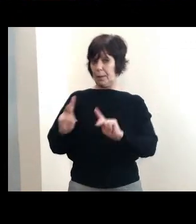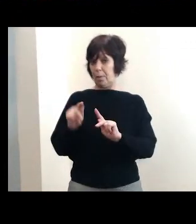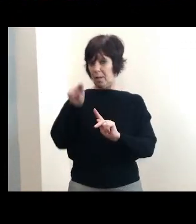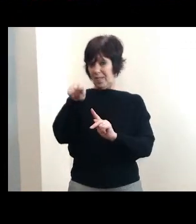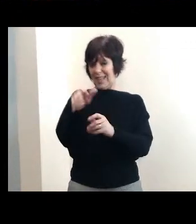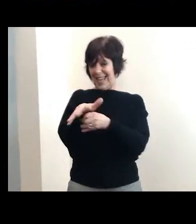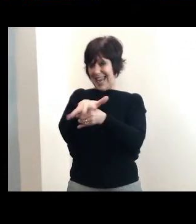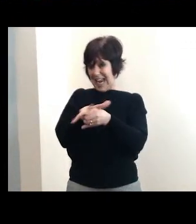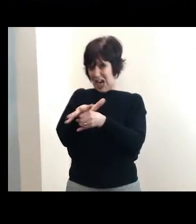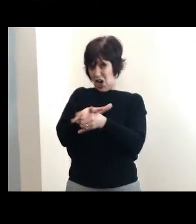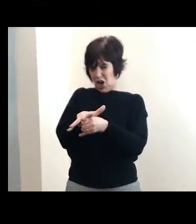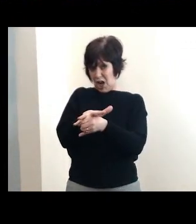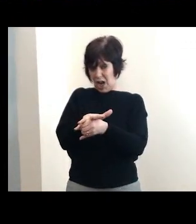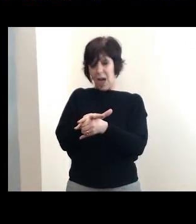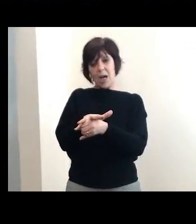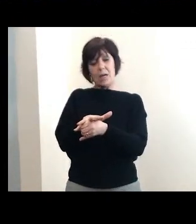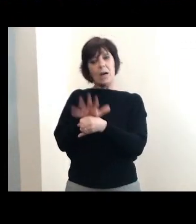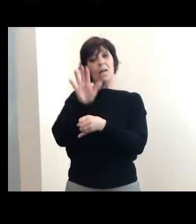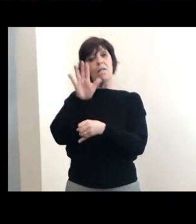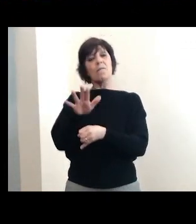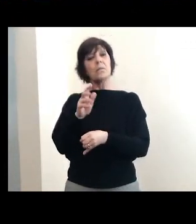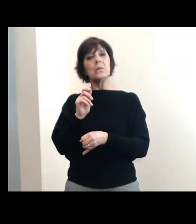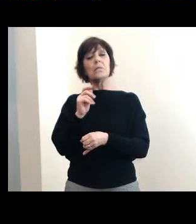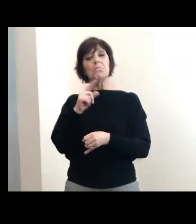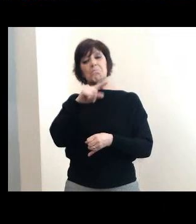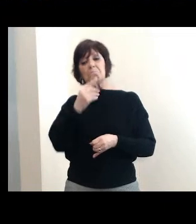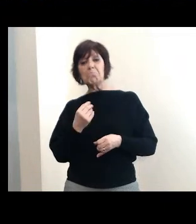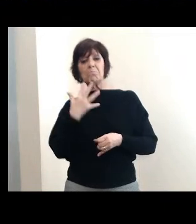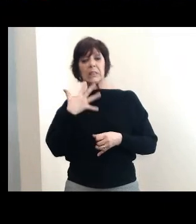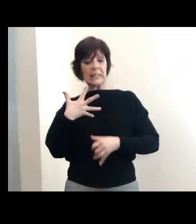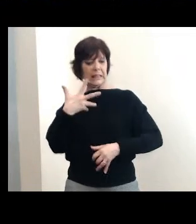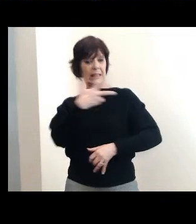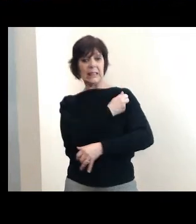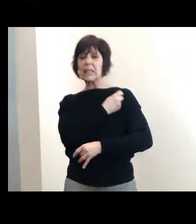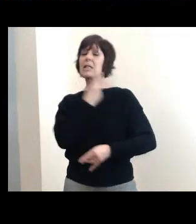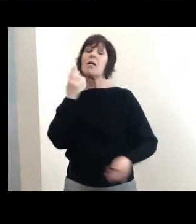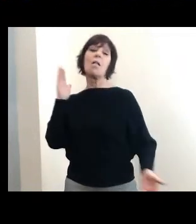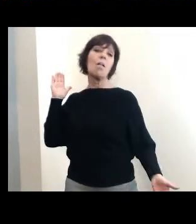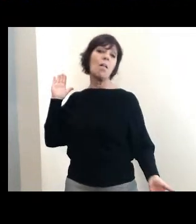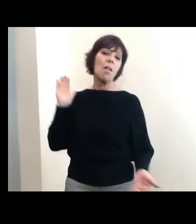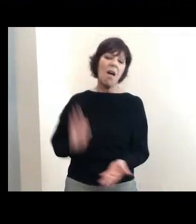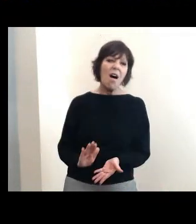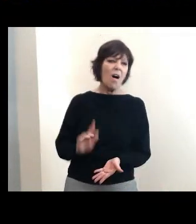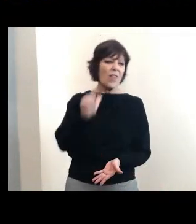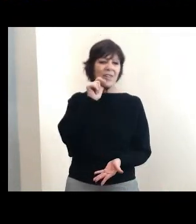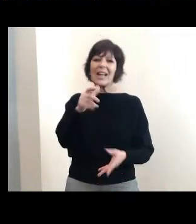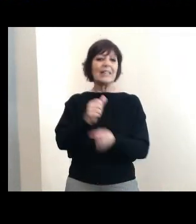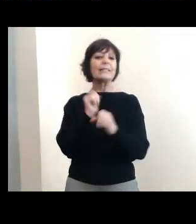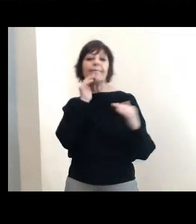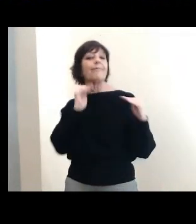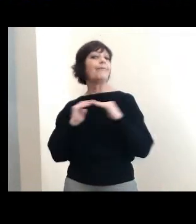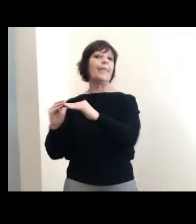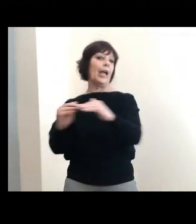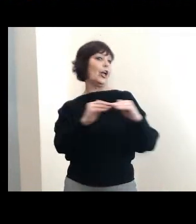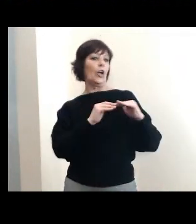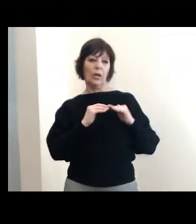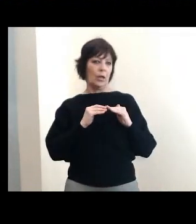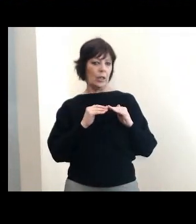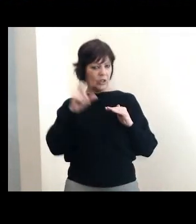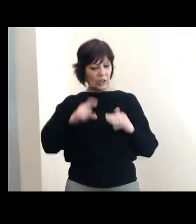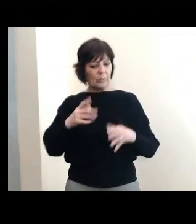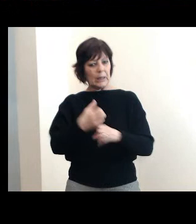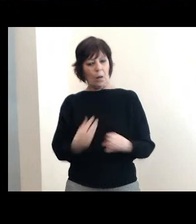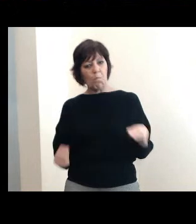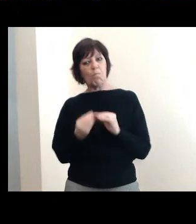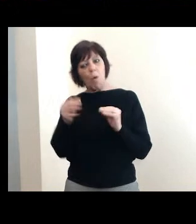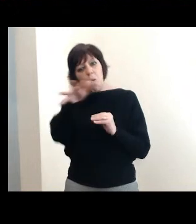individuals of color who have received the vaccine in Erie County is much less than what the actual percentage of